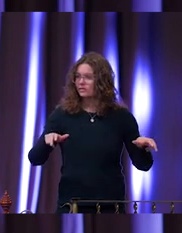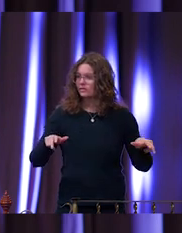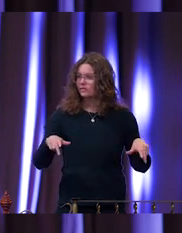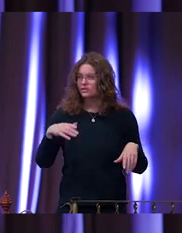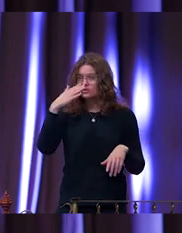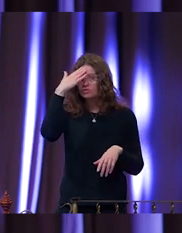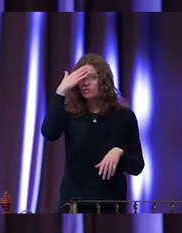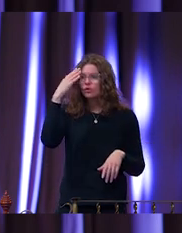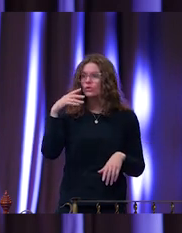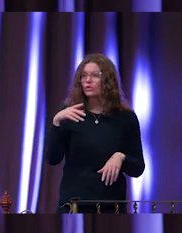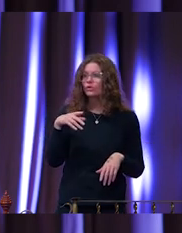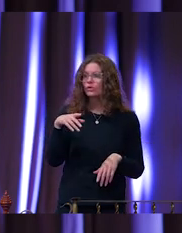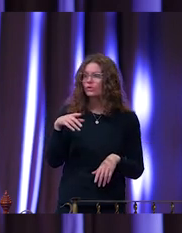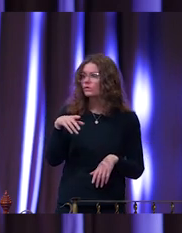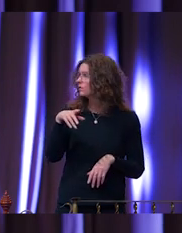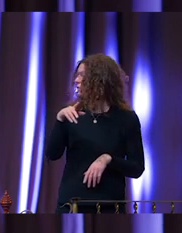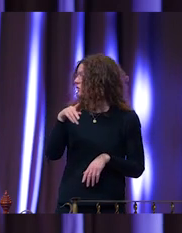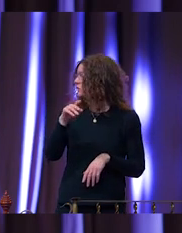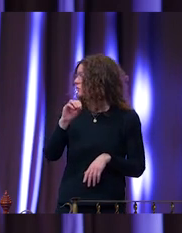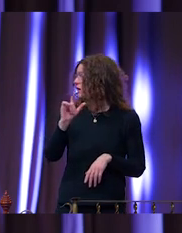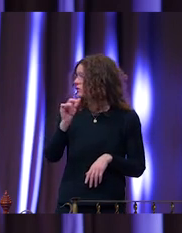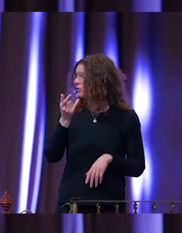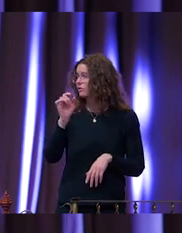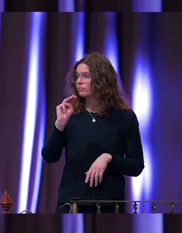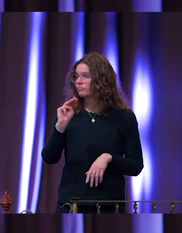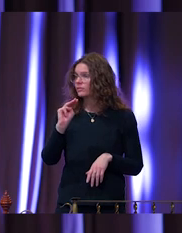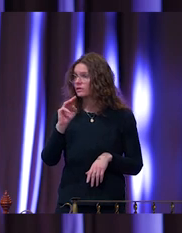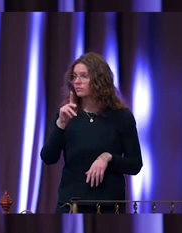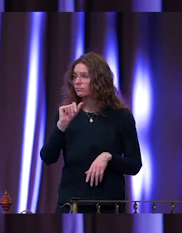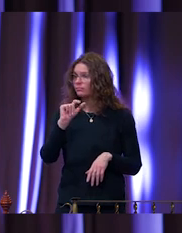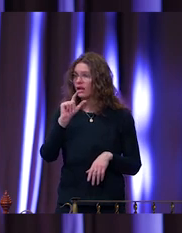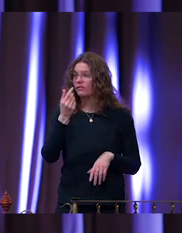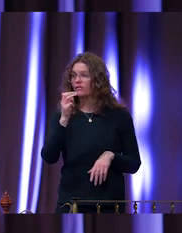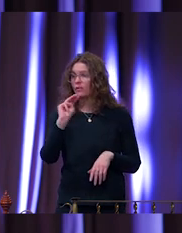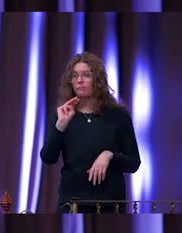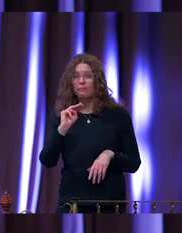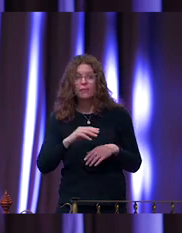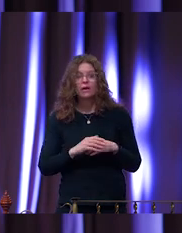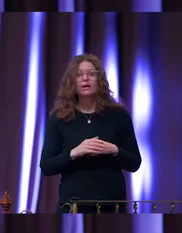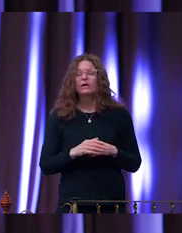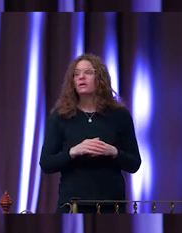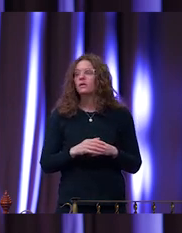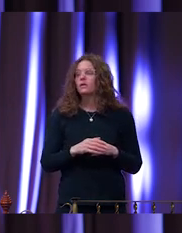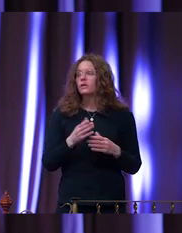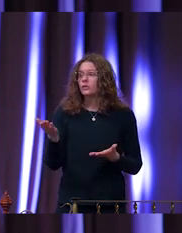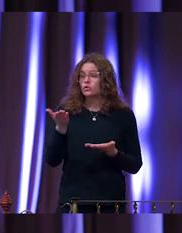is? Anybody? Balafon? Balafon. The balafon was brought to